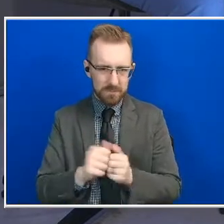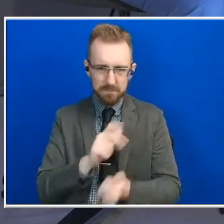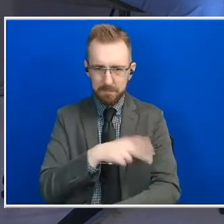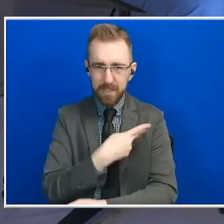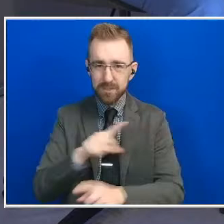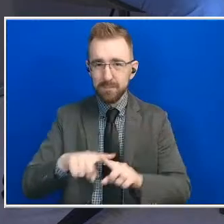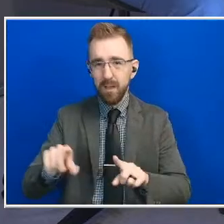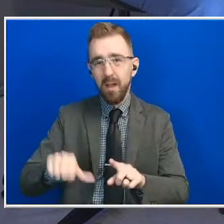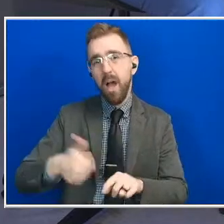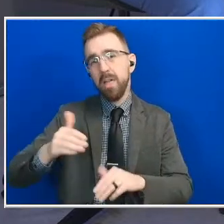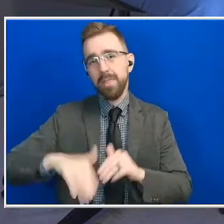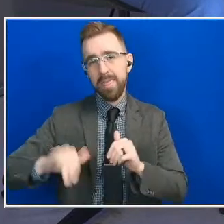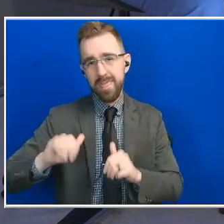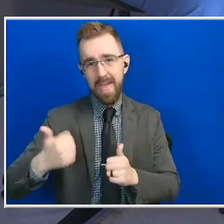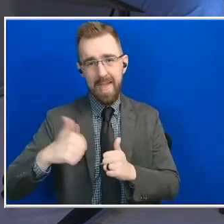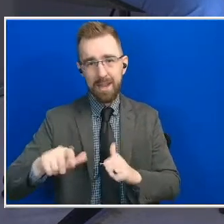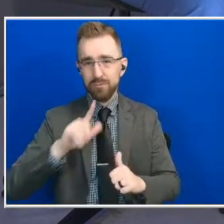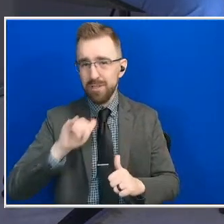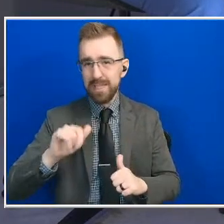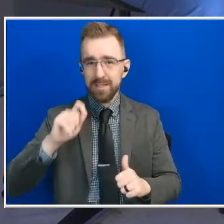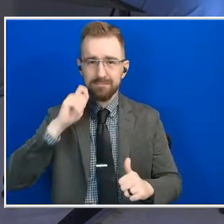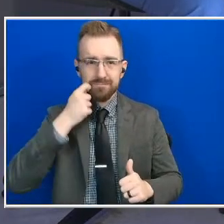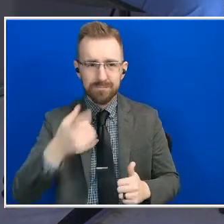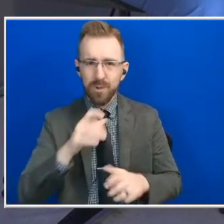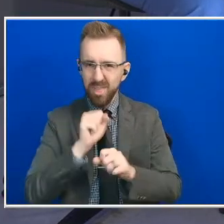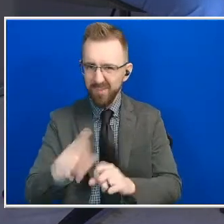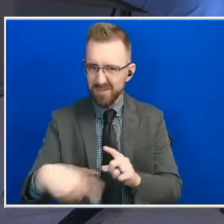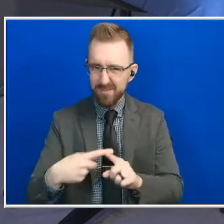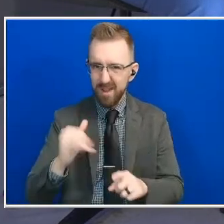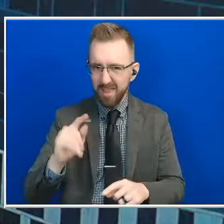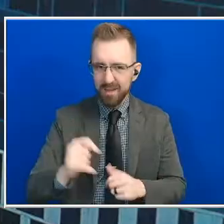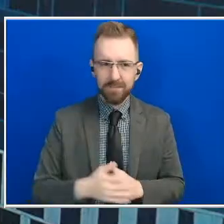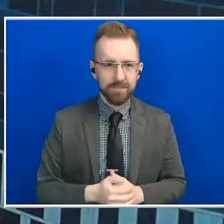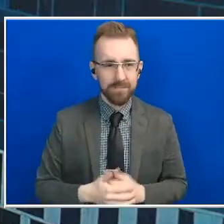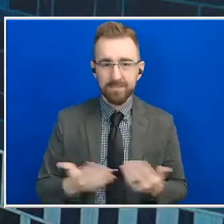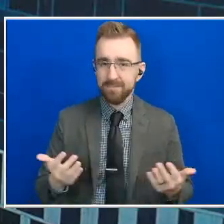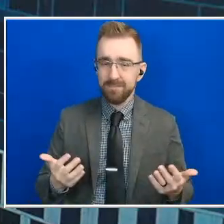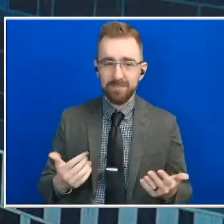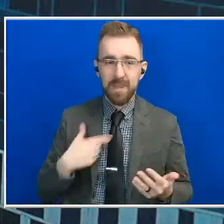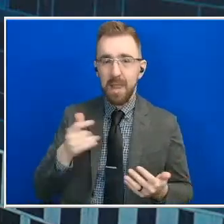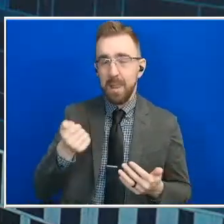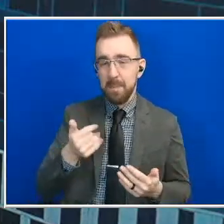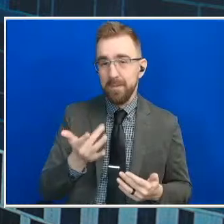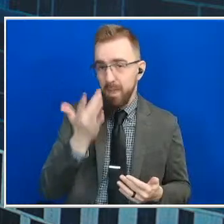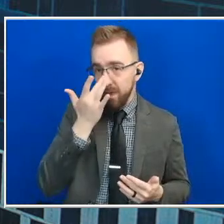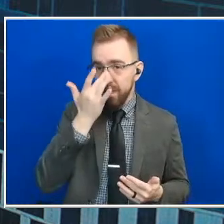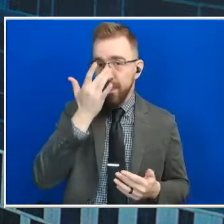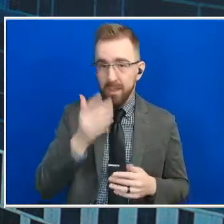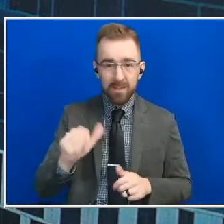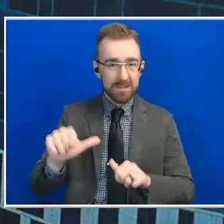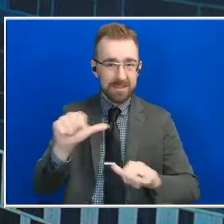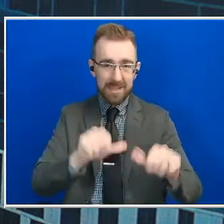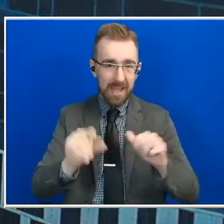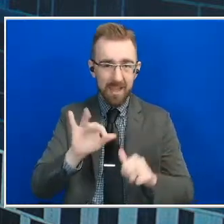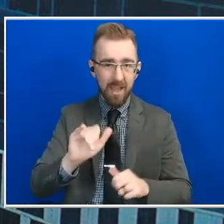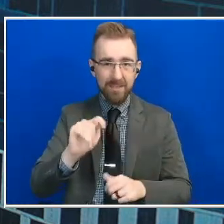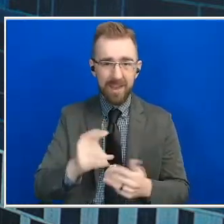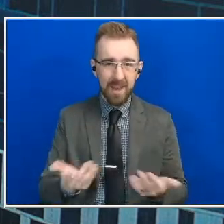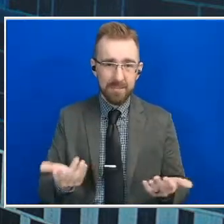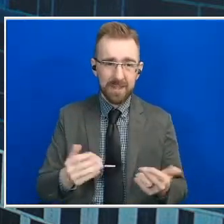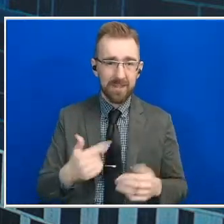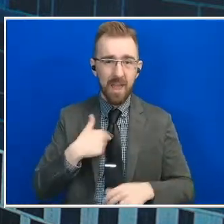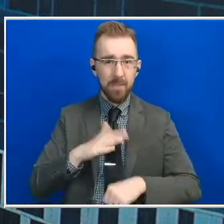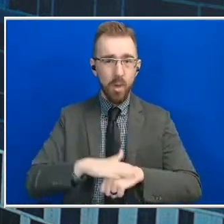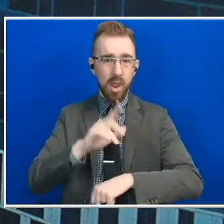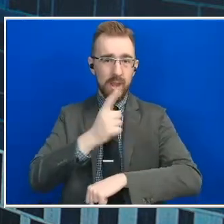really cool about it that you love? I'll be a bit of a nerd here and just the science of it. I'm on day shift and I get to listen to